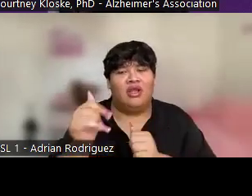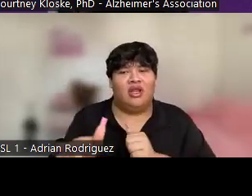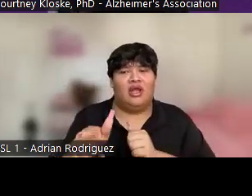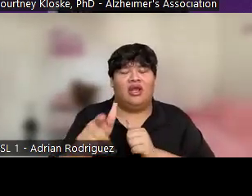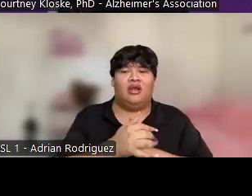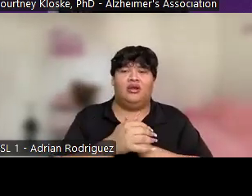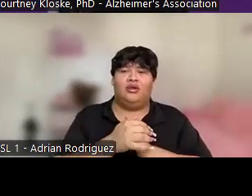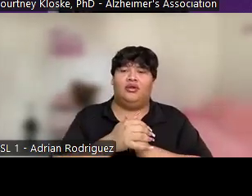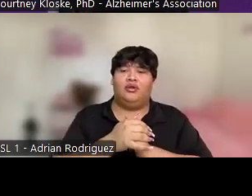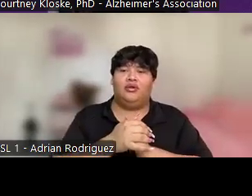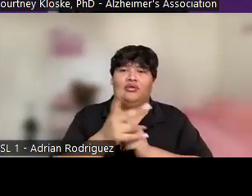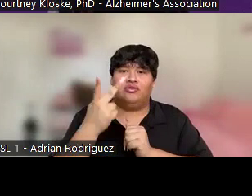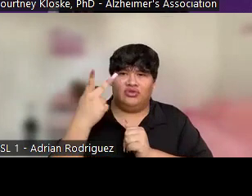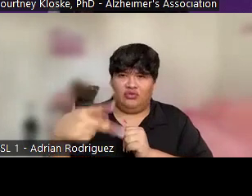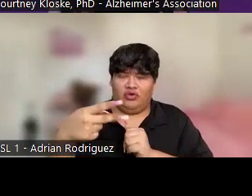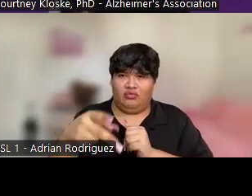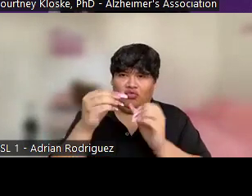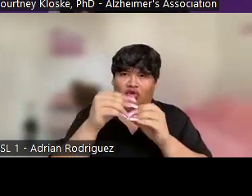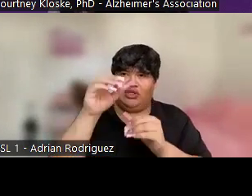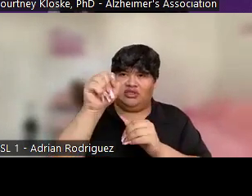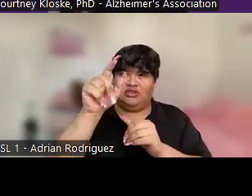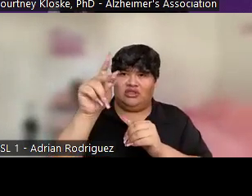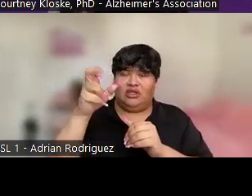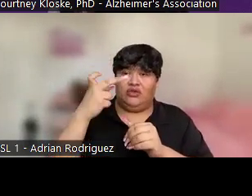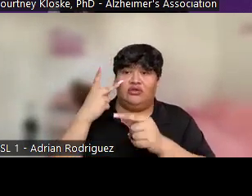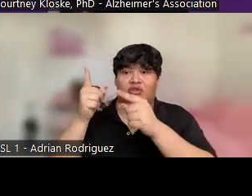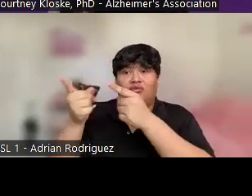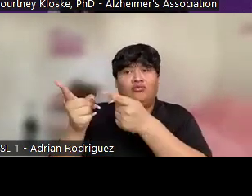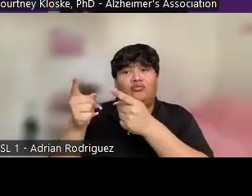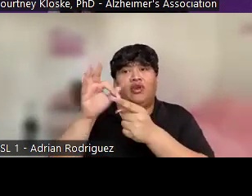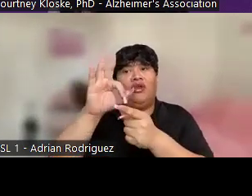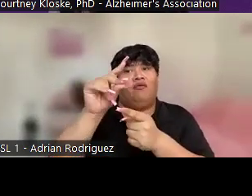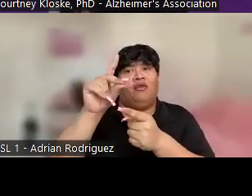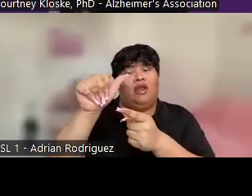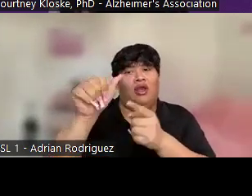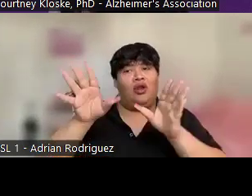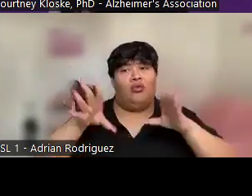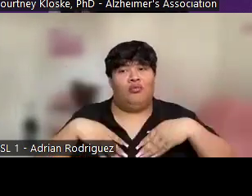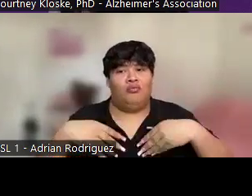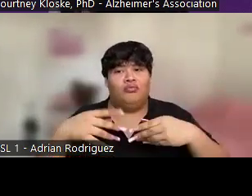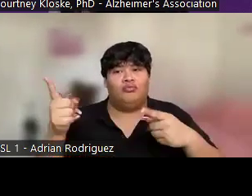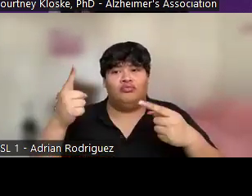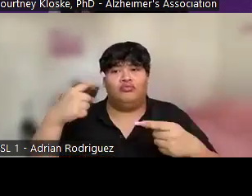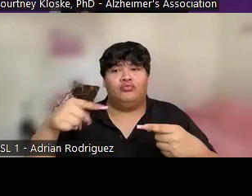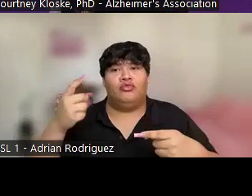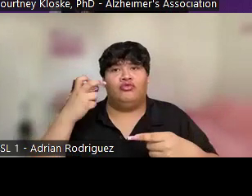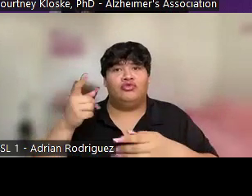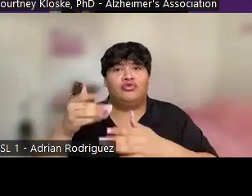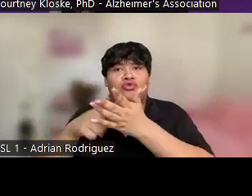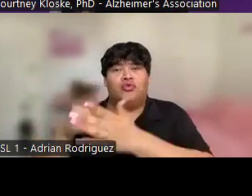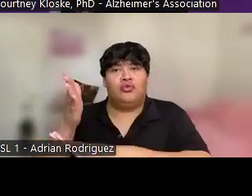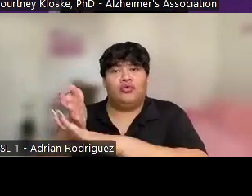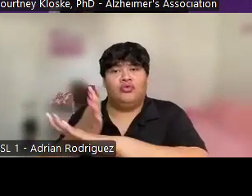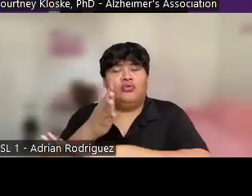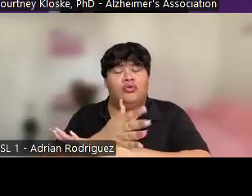of them are in purple on this slide. These right now are FDA approved for slowing disease progression in mild